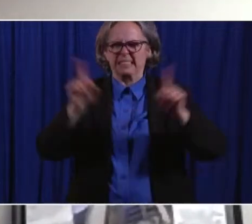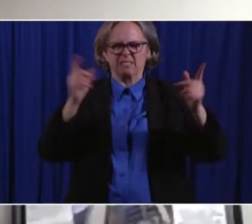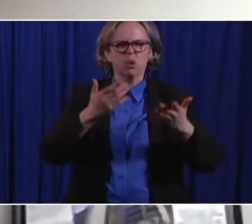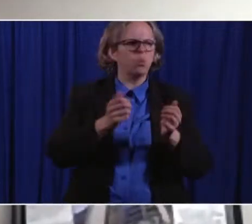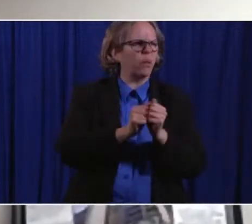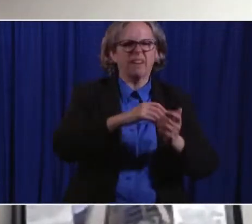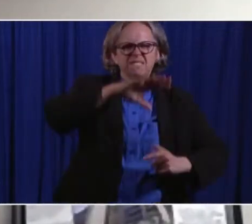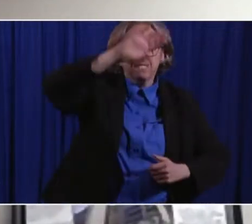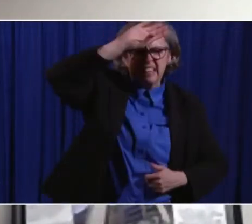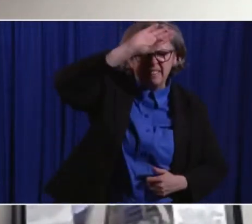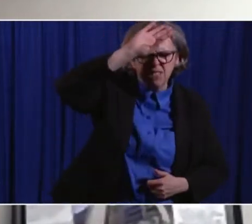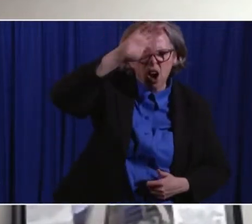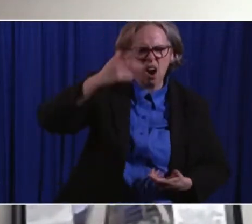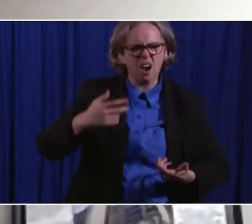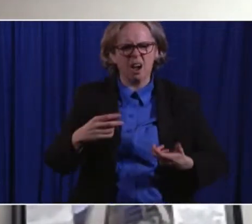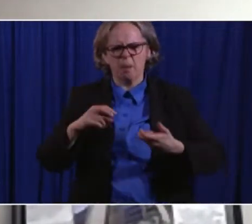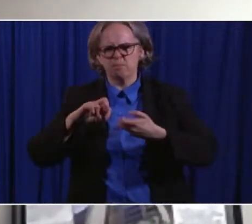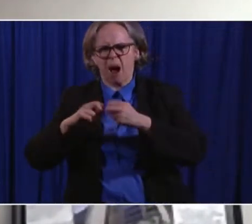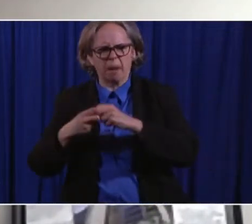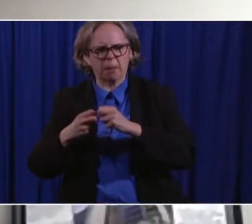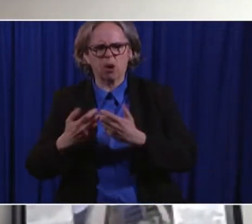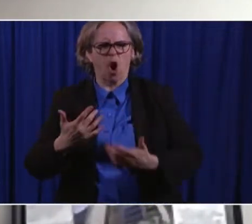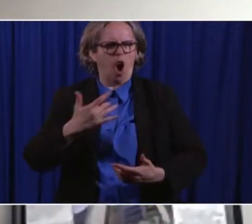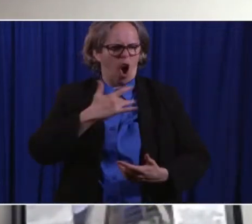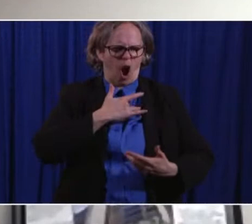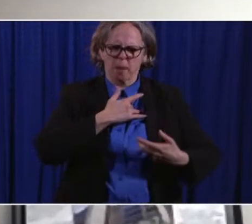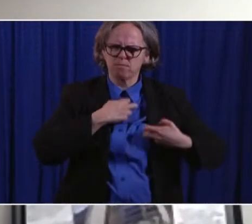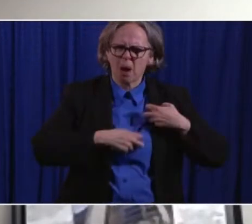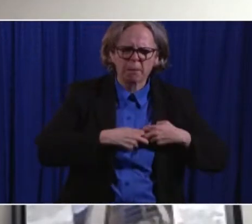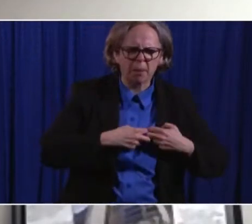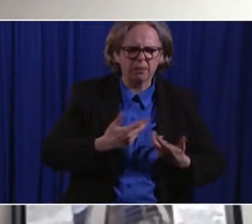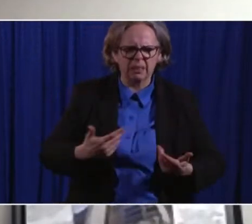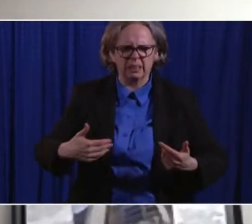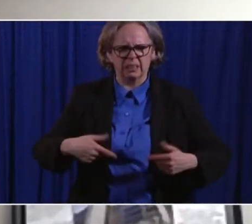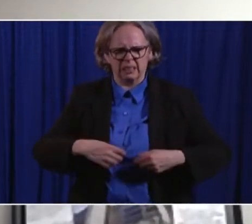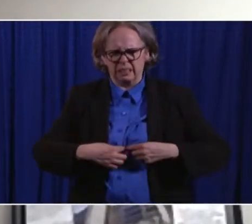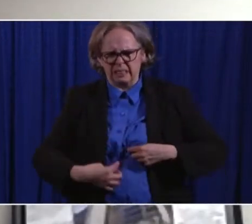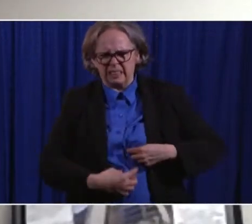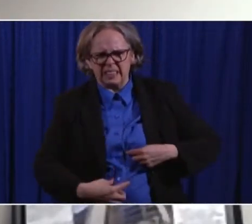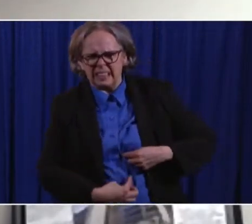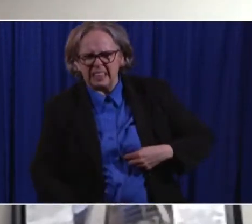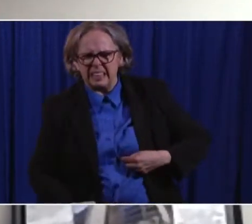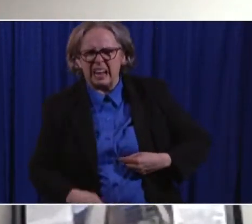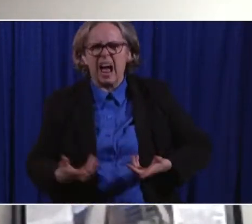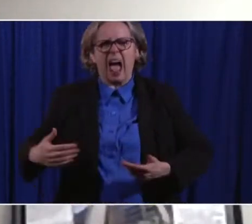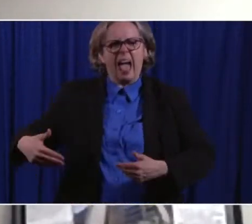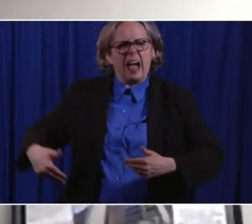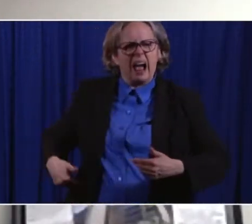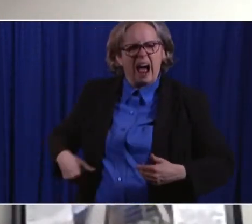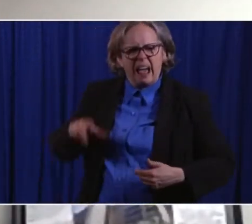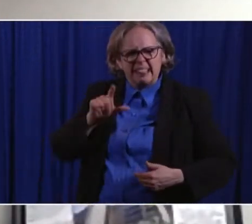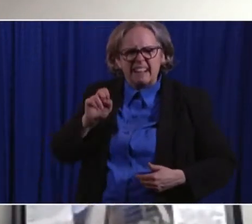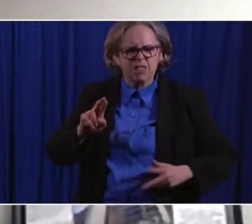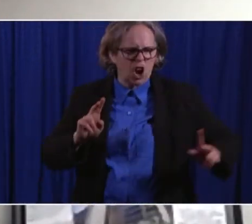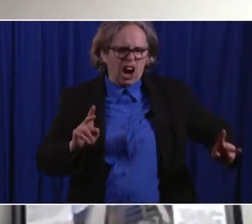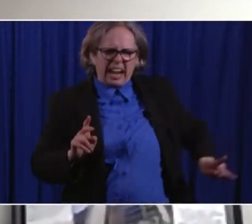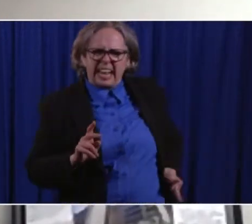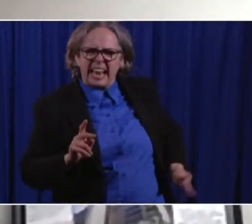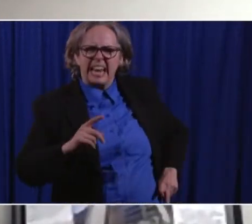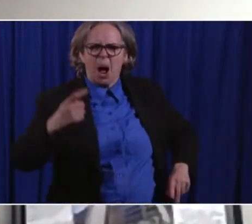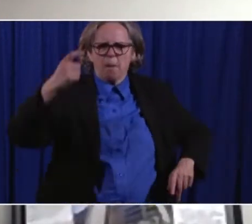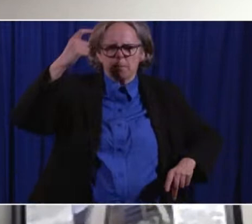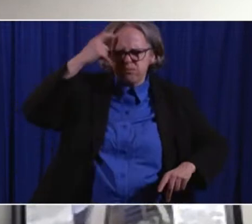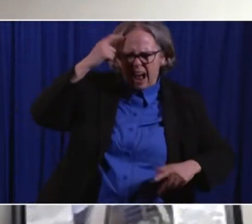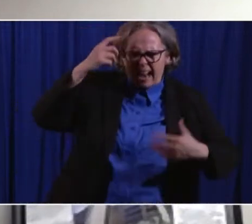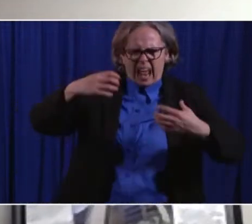can also involve the GI system, liver, lungs, kidneys, as well as brain. From a little bit more complex